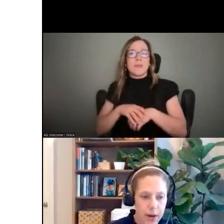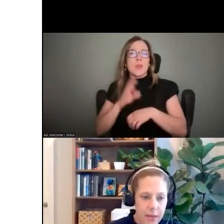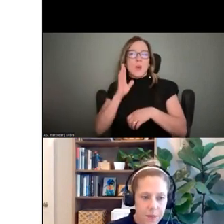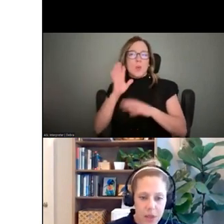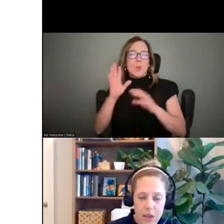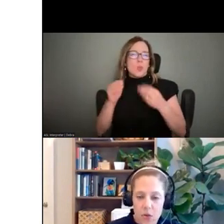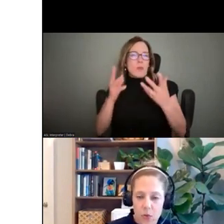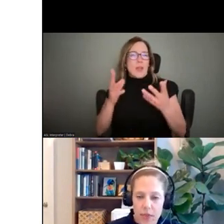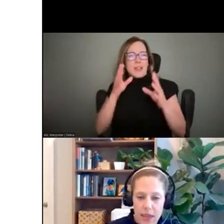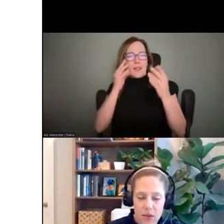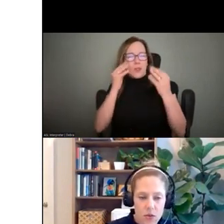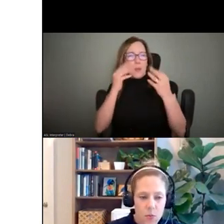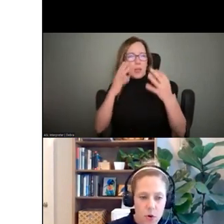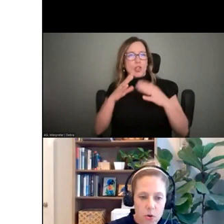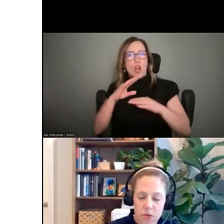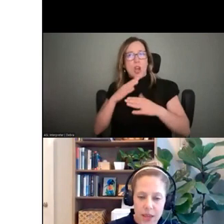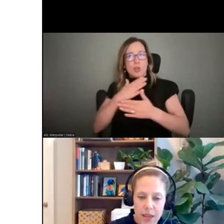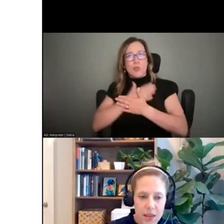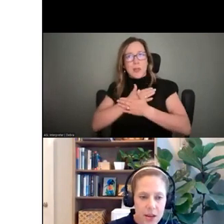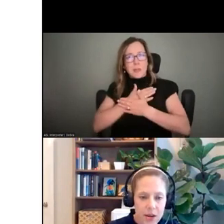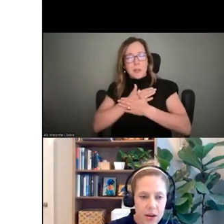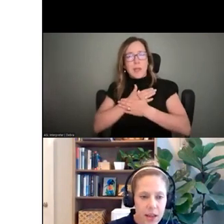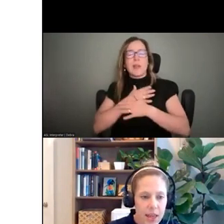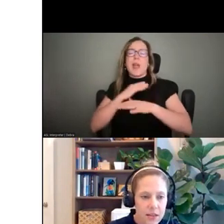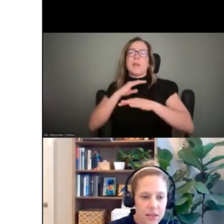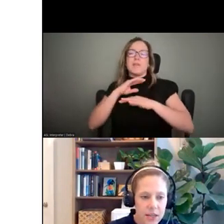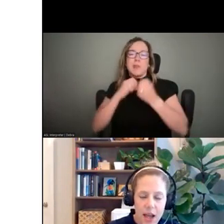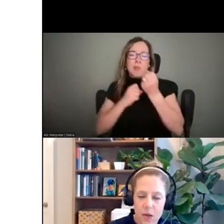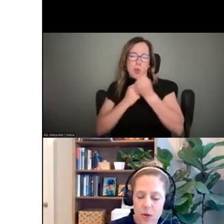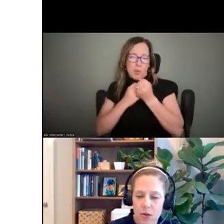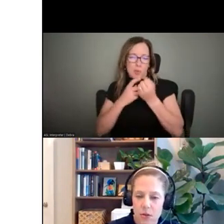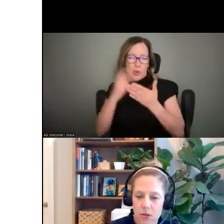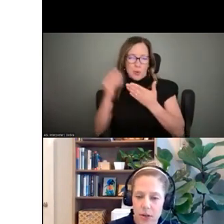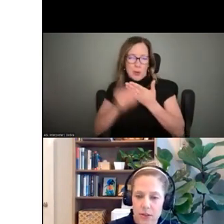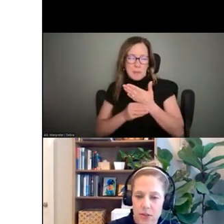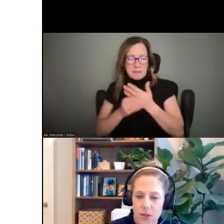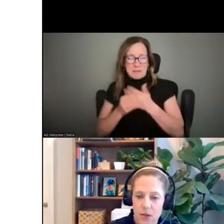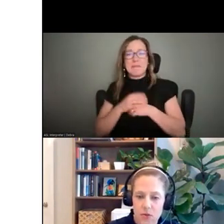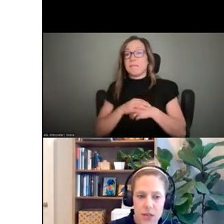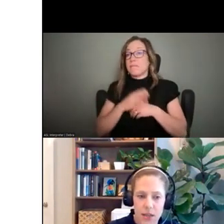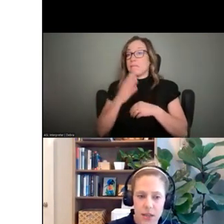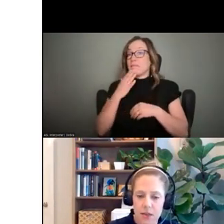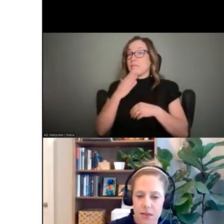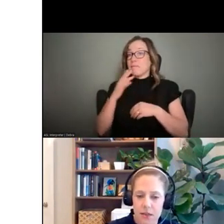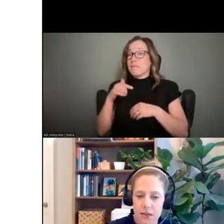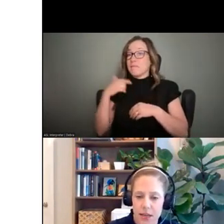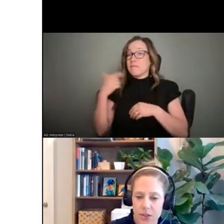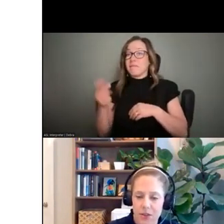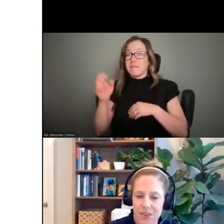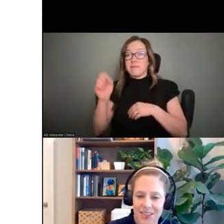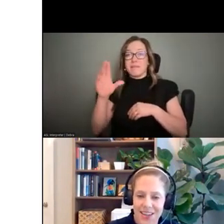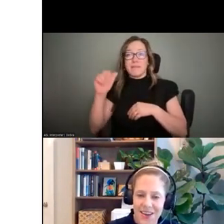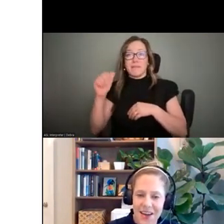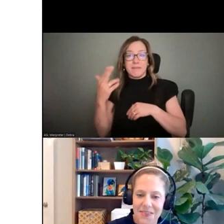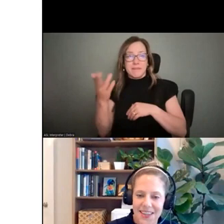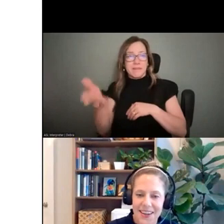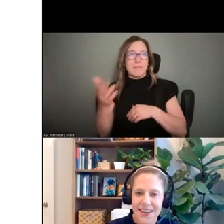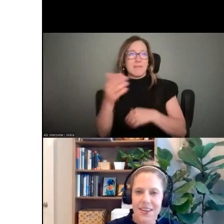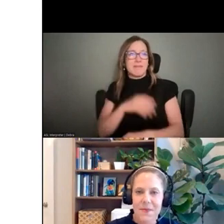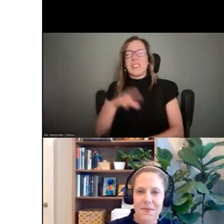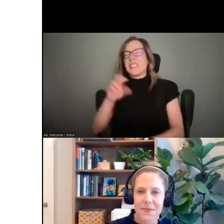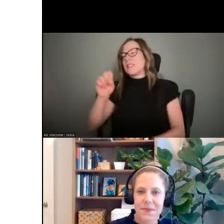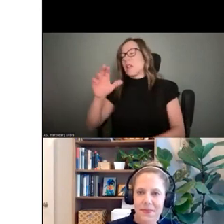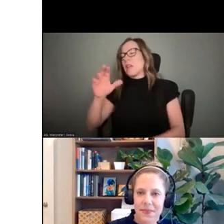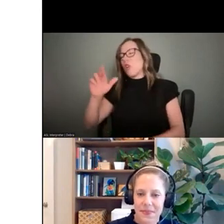Support Program. So we thank you both for being here. And Sarah, I will turn it to you to kick this section of the agenda off.